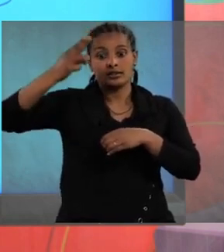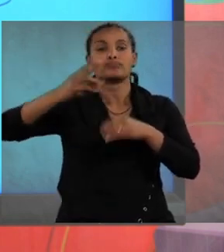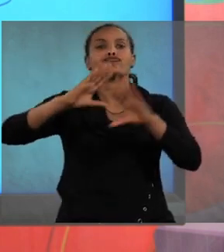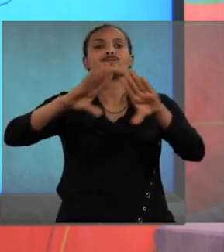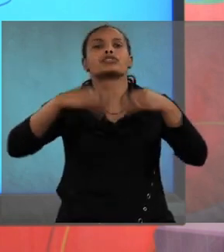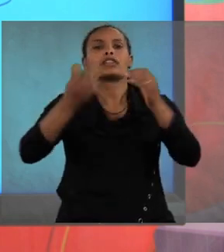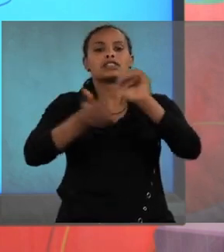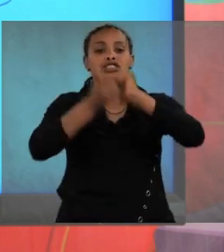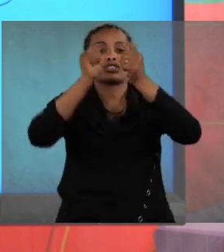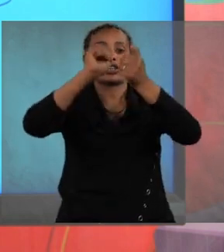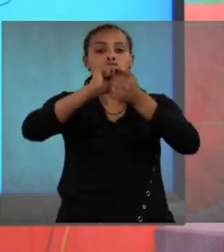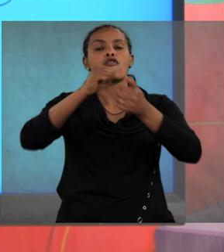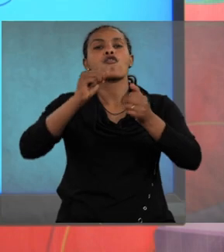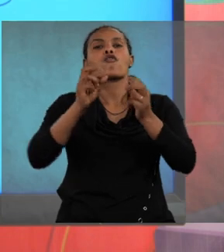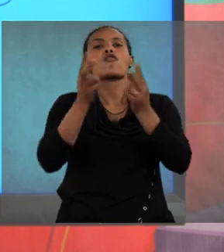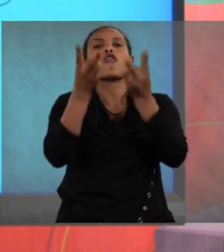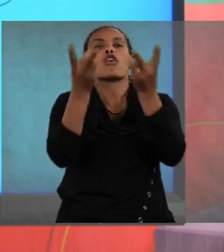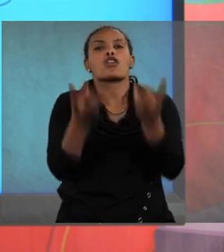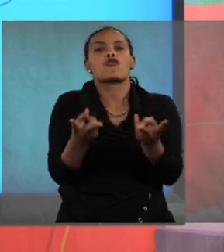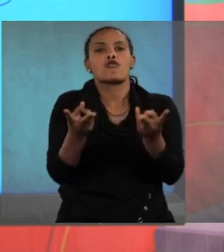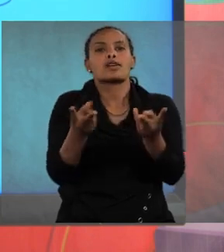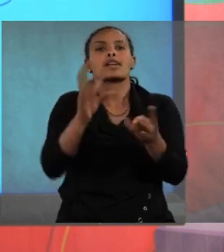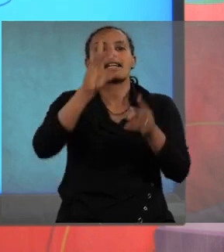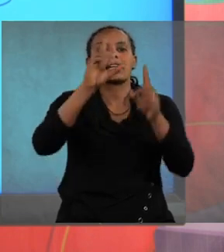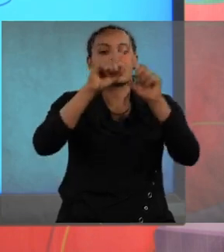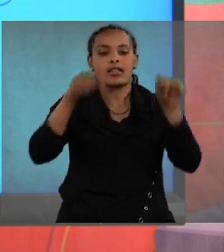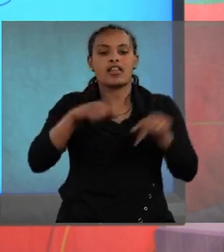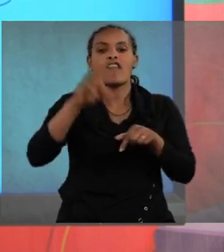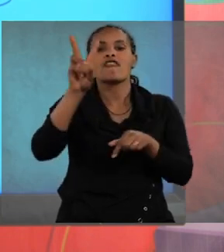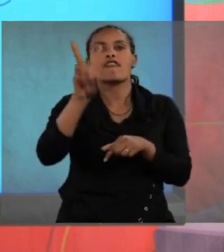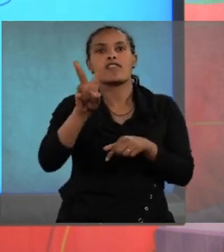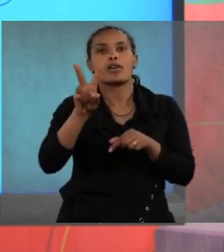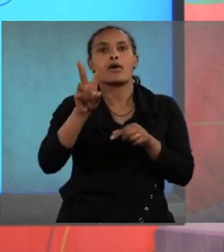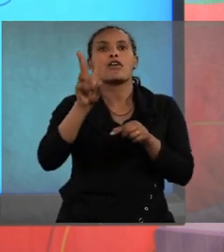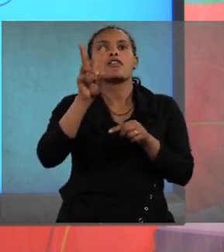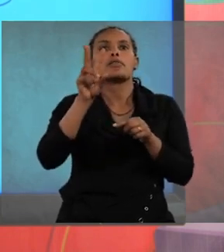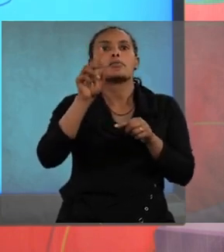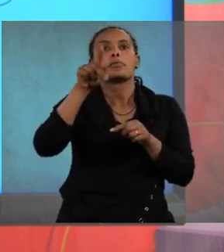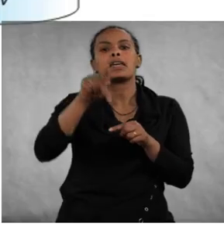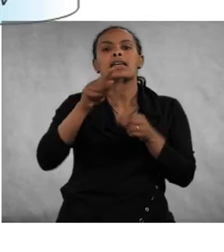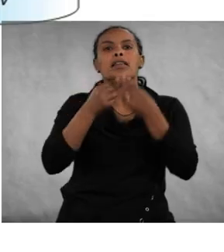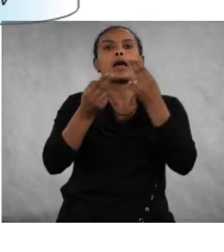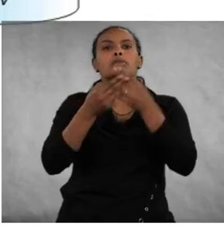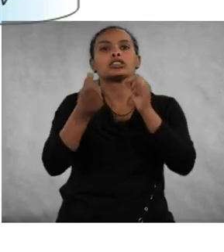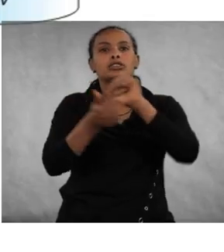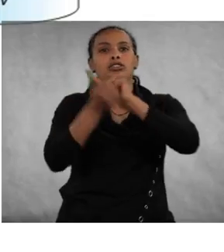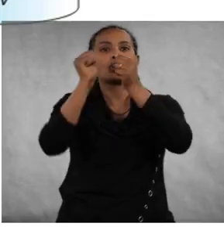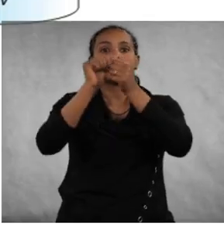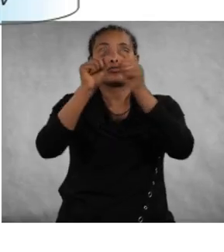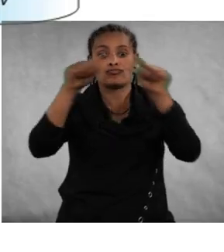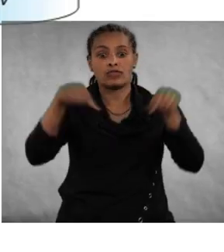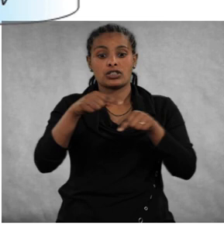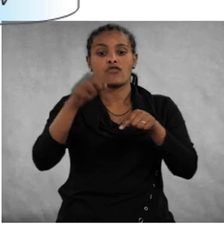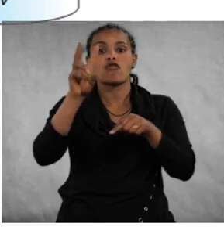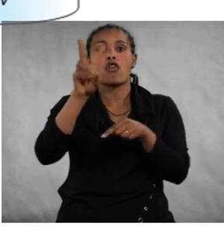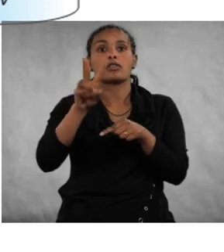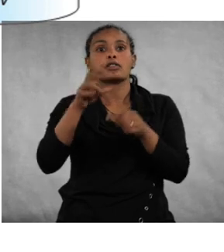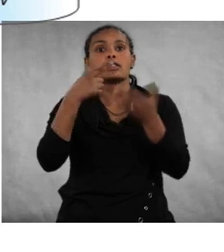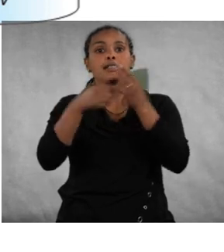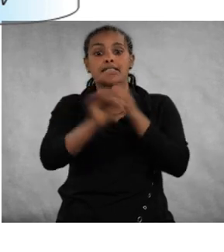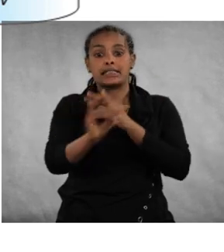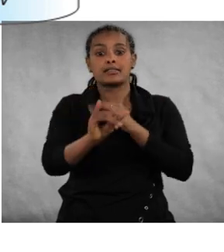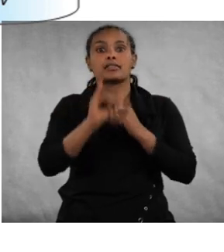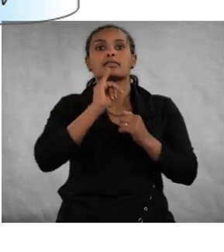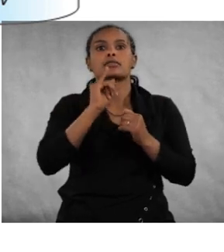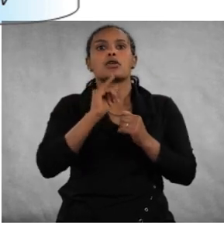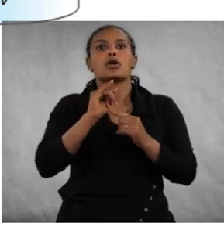gives change in volume delta V equal P times change in volume. Now this